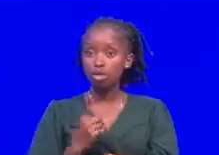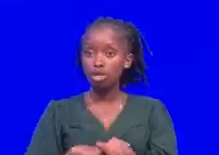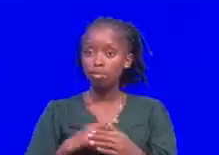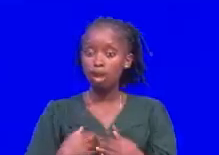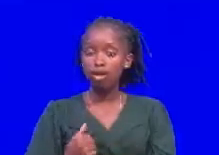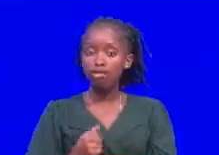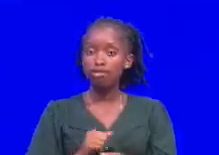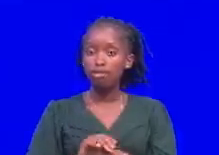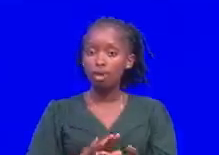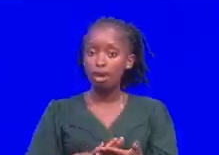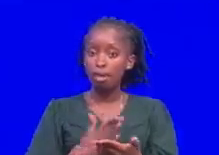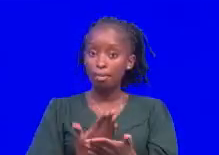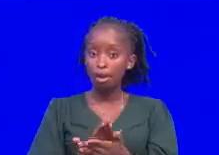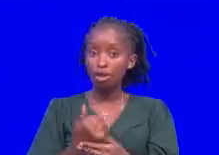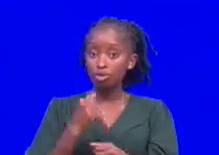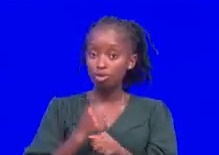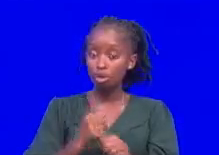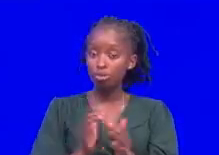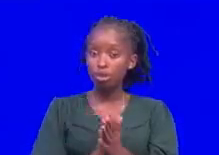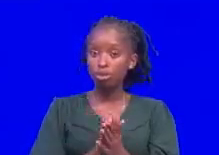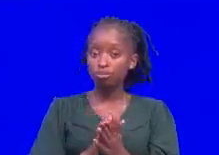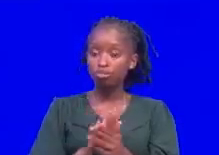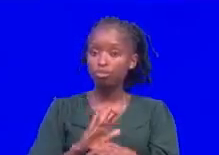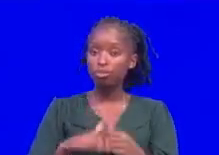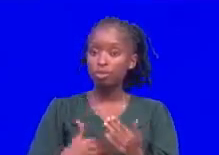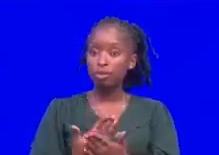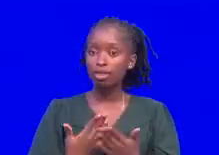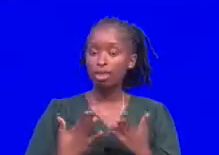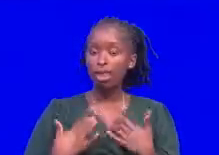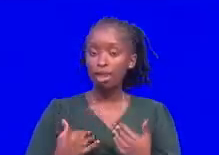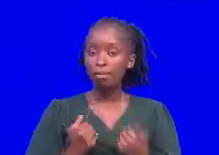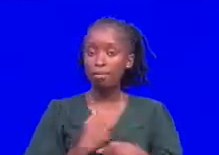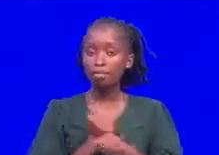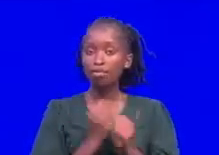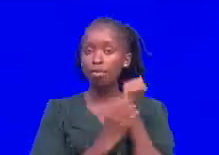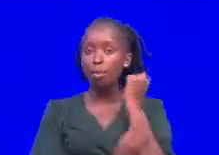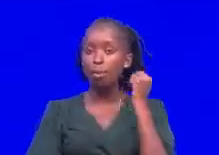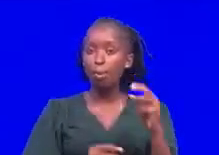promotions poses the risk of poor services, bad management, and